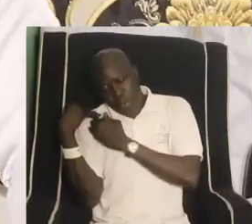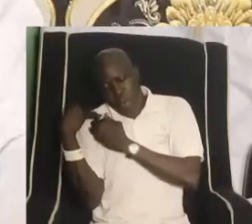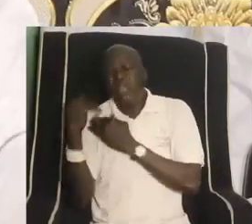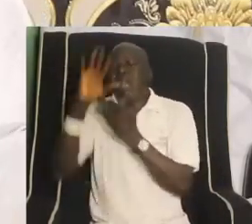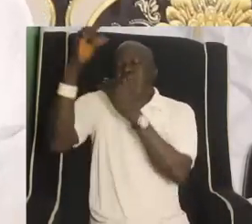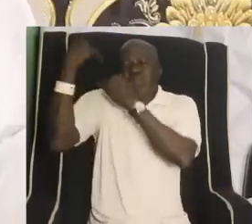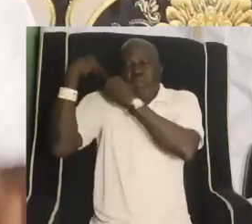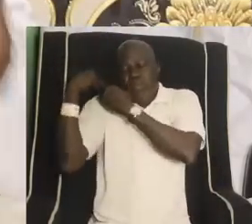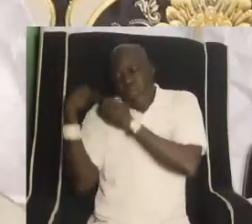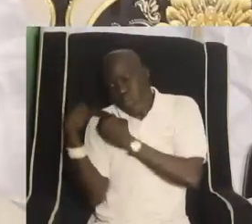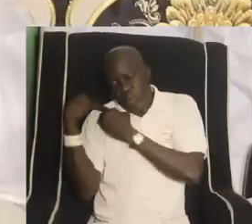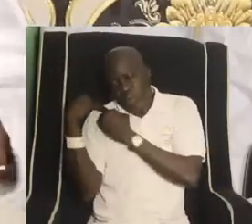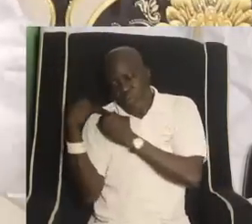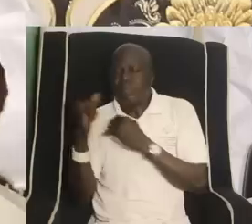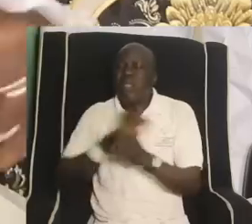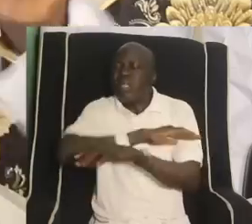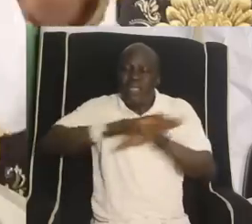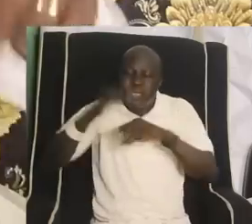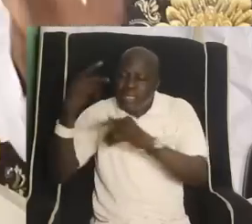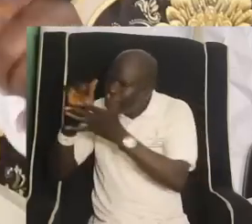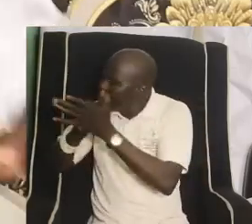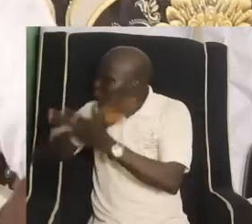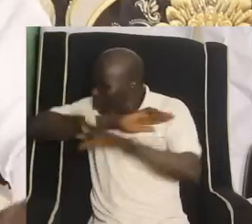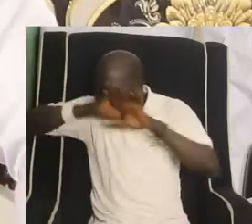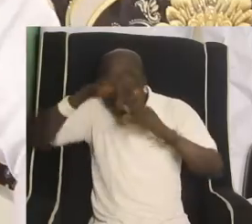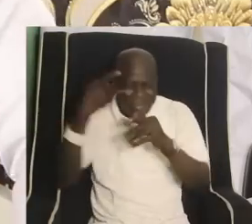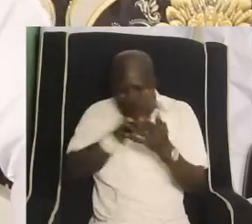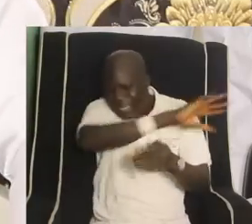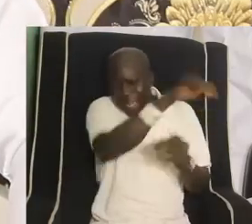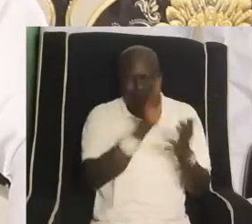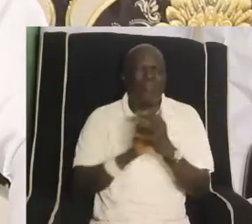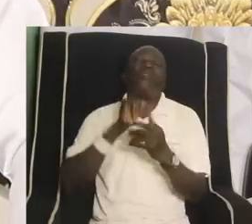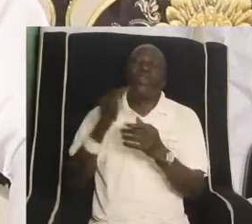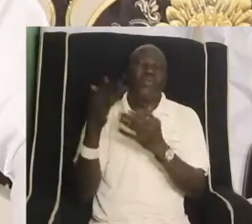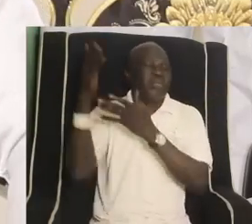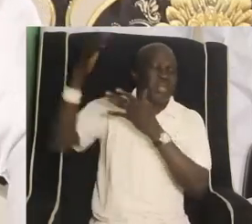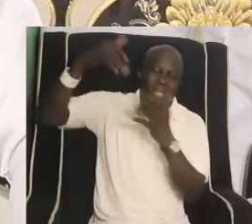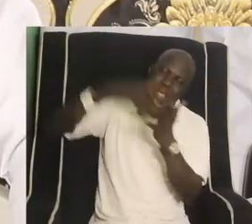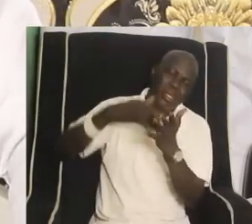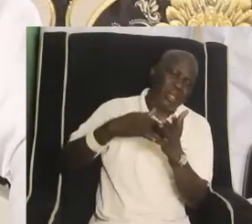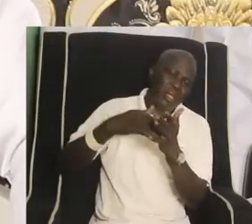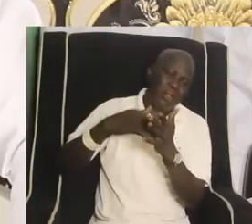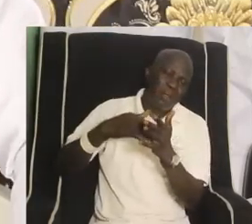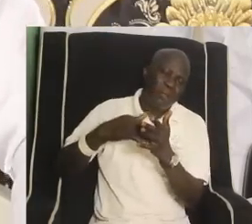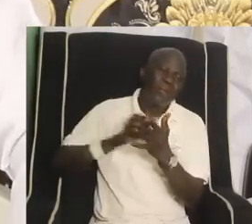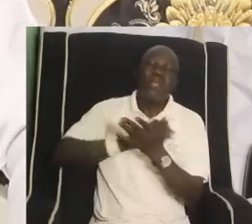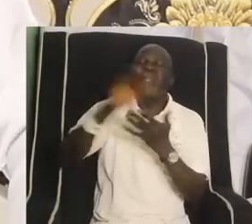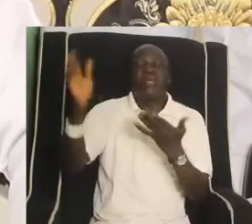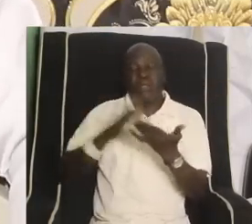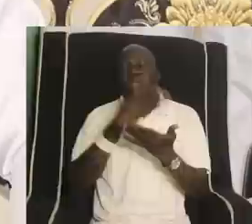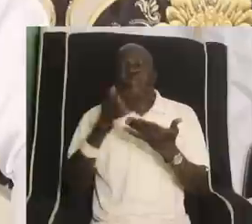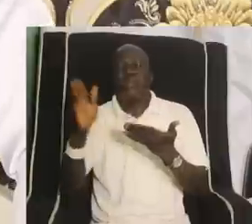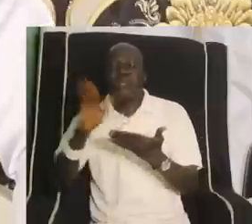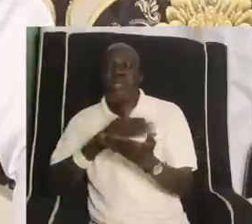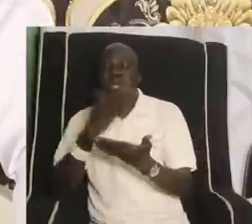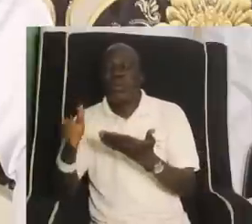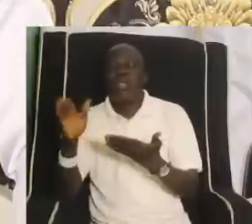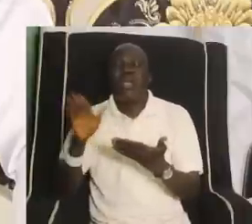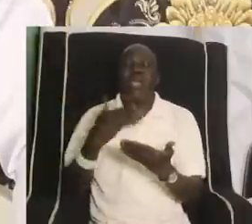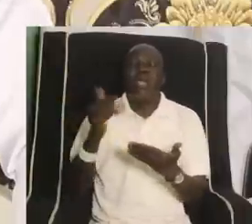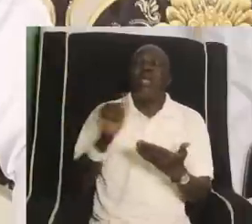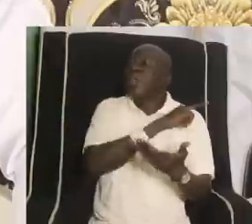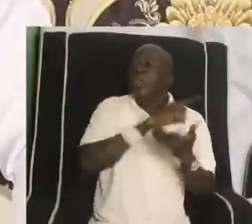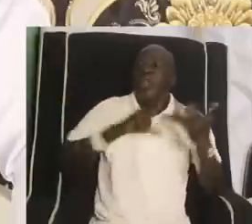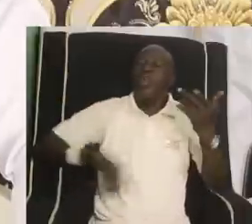Rise for your life. You see that heavy laddie. That heavy laddie. You don't see it again. That song writer says, Oluwa